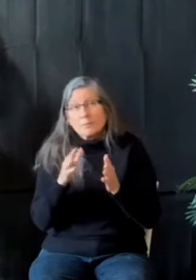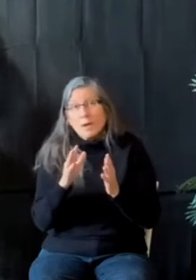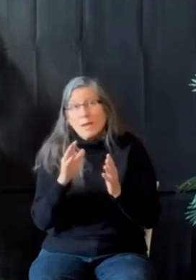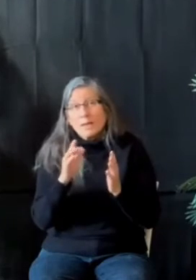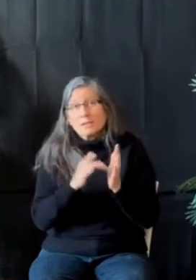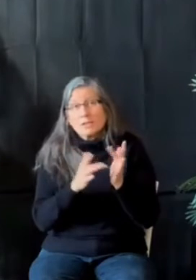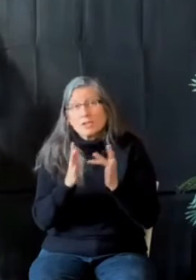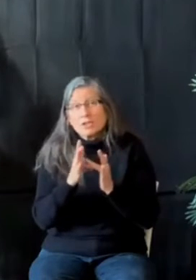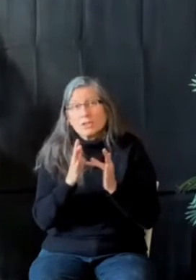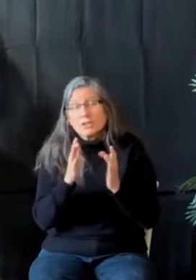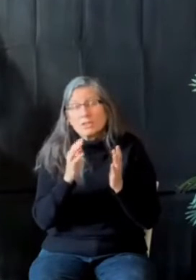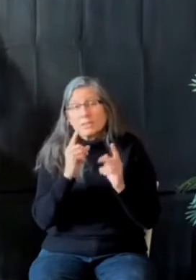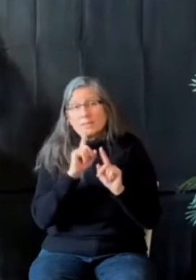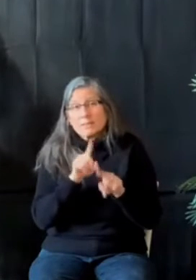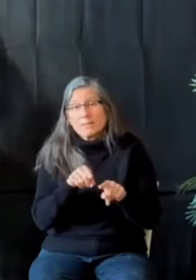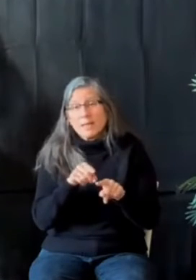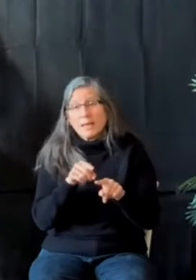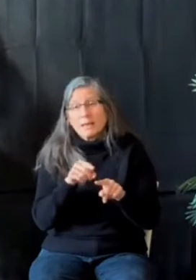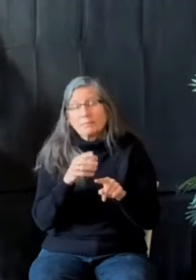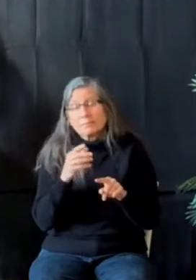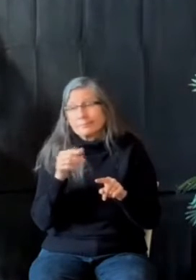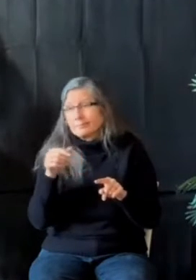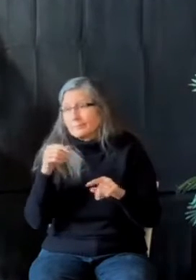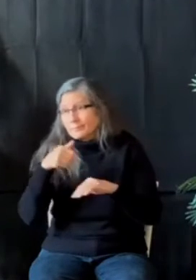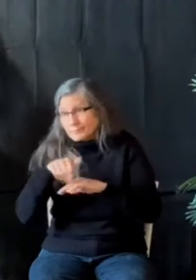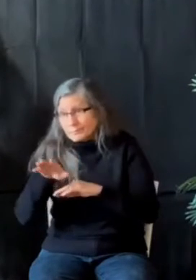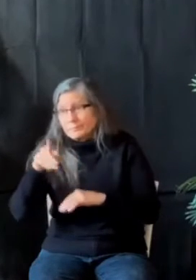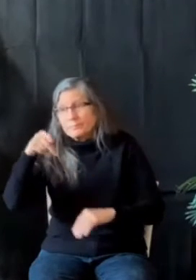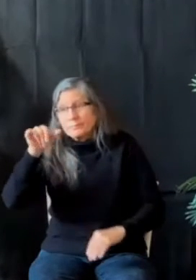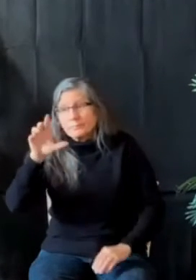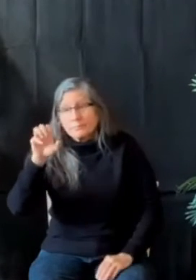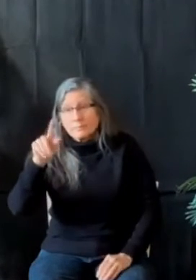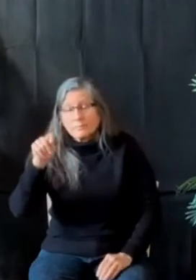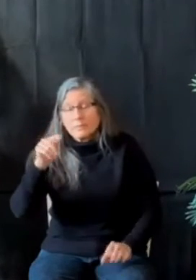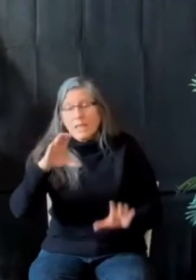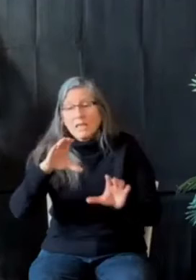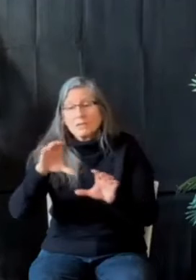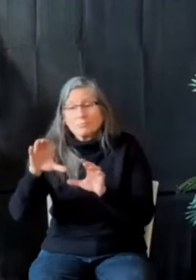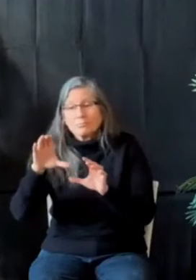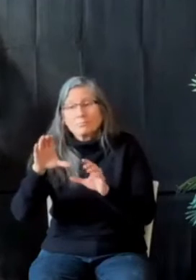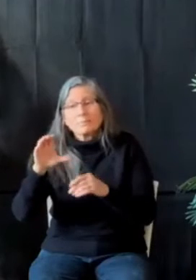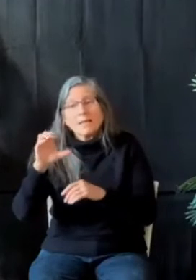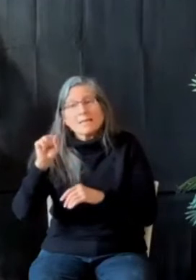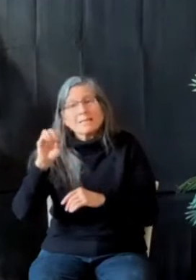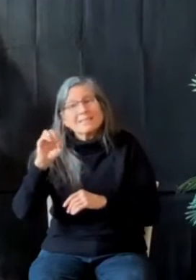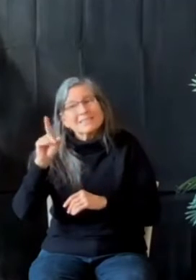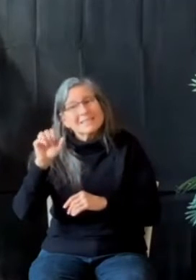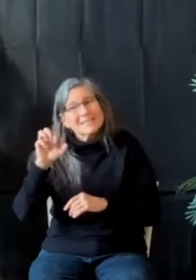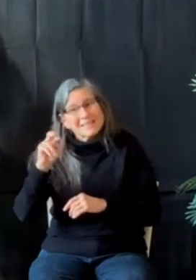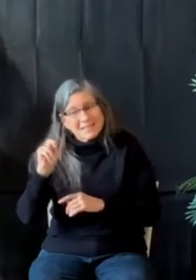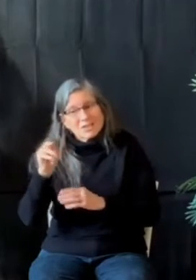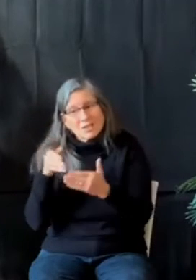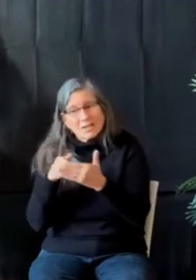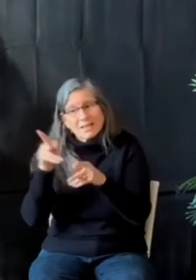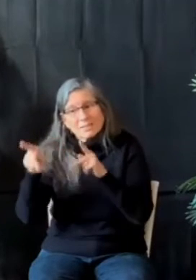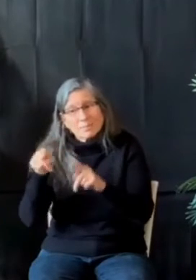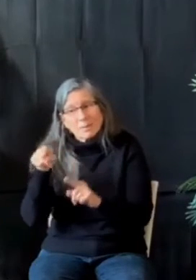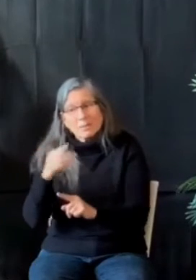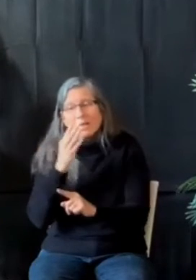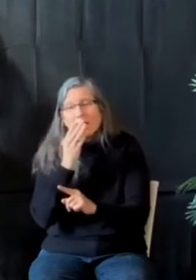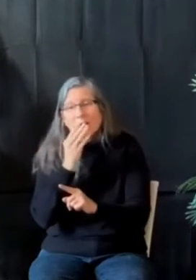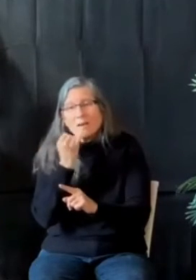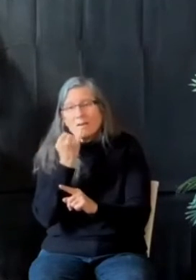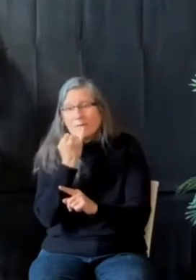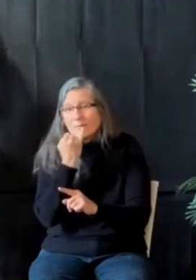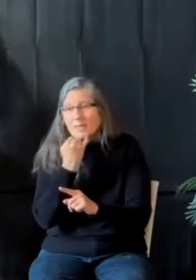this, if he sends them to Pilate, he's committing an act of sedition against the people of Israel. And if he